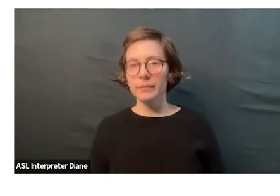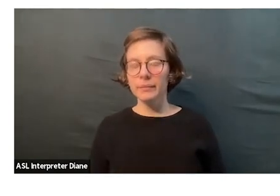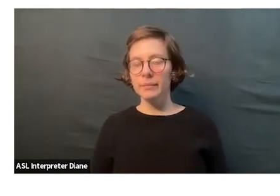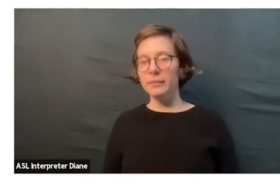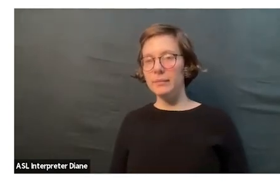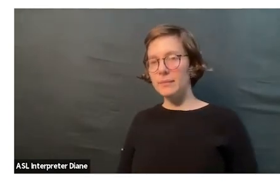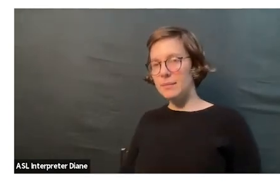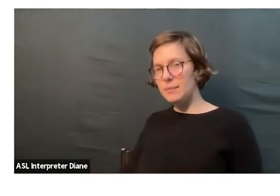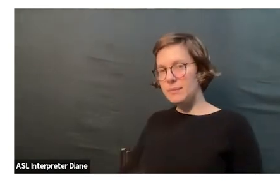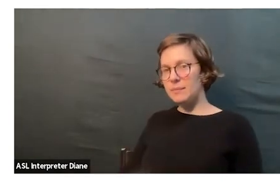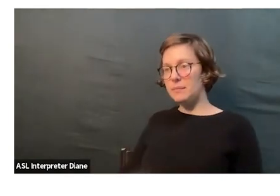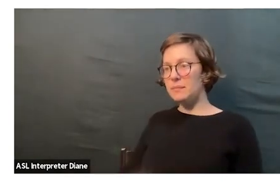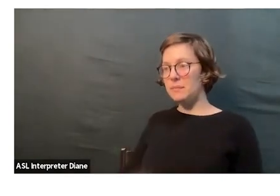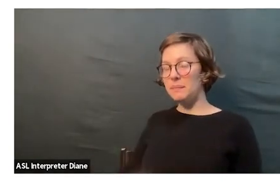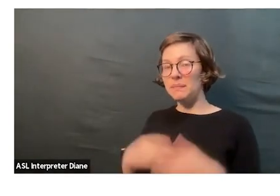you for